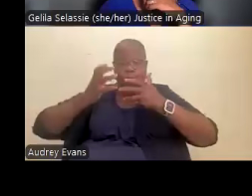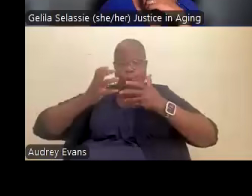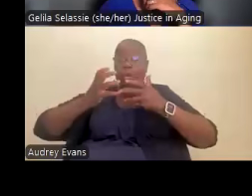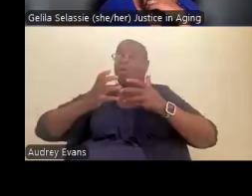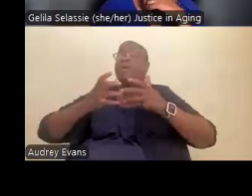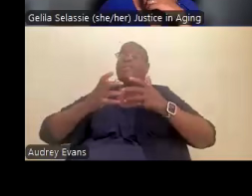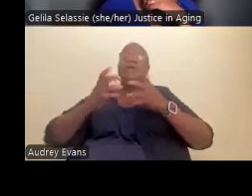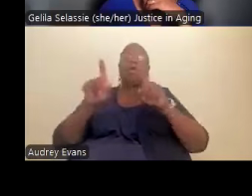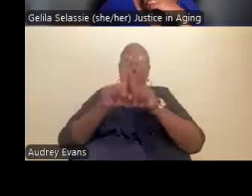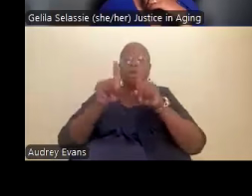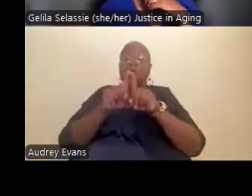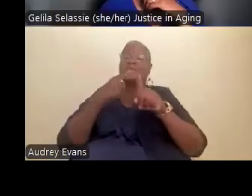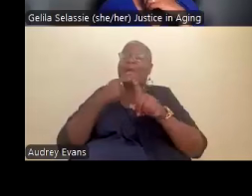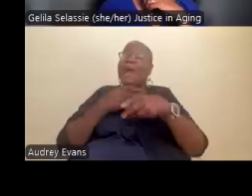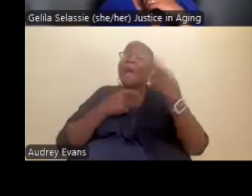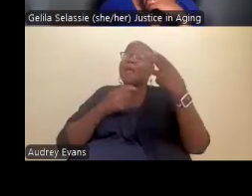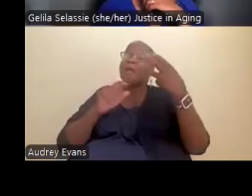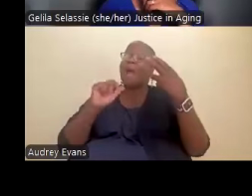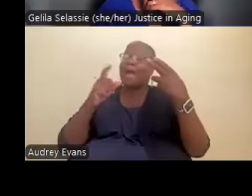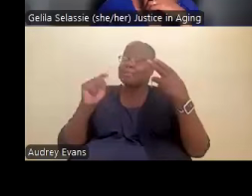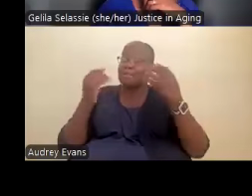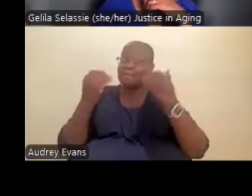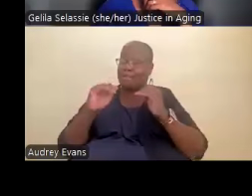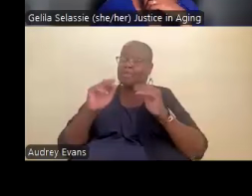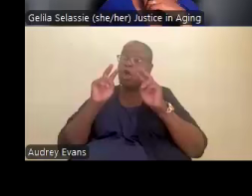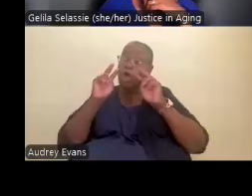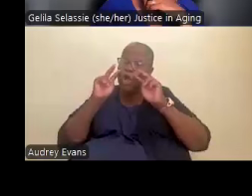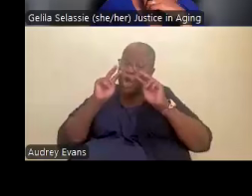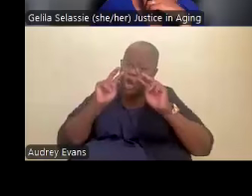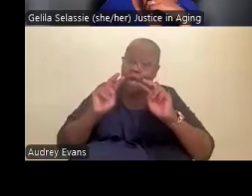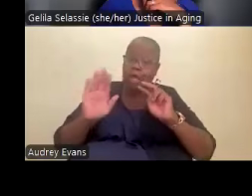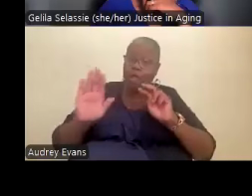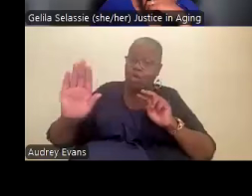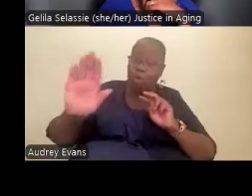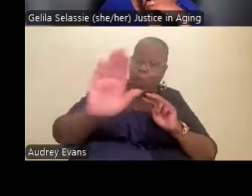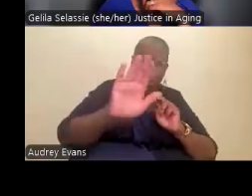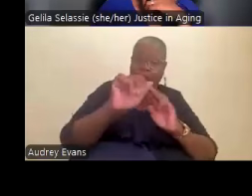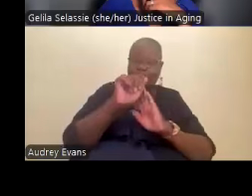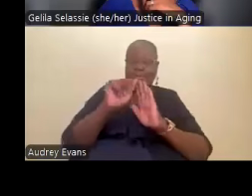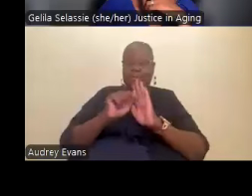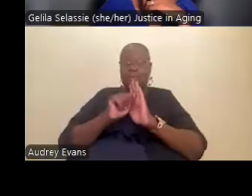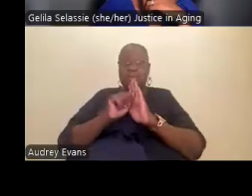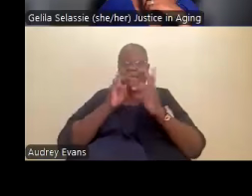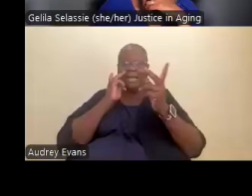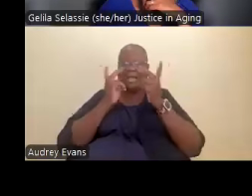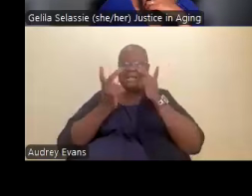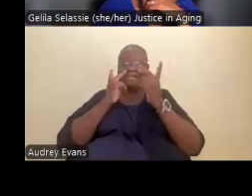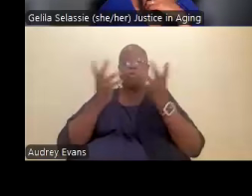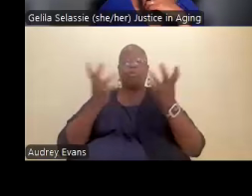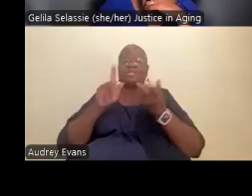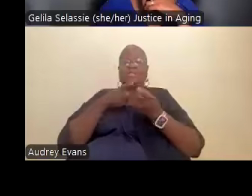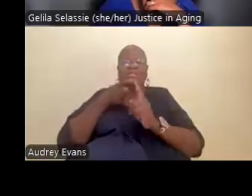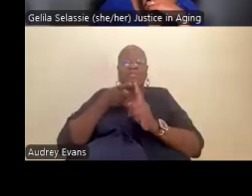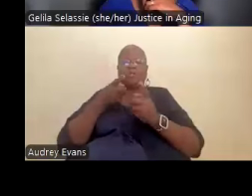higher asset limits. So really look at your specific state to see what the specific